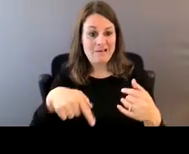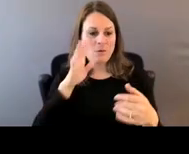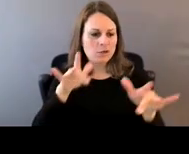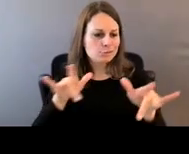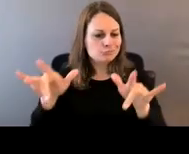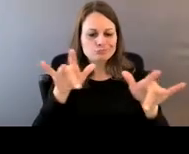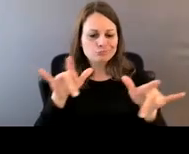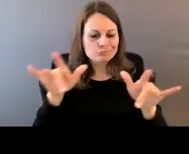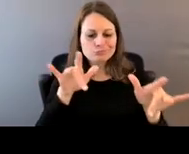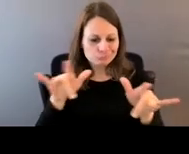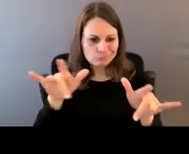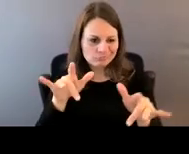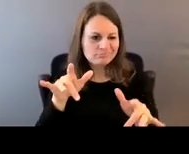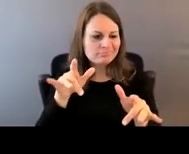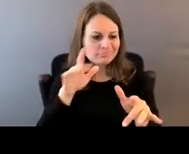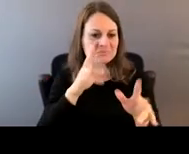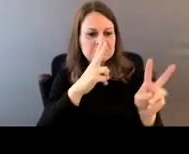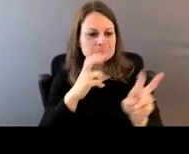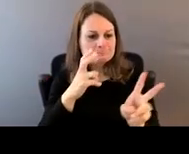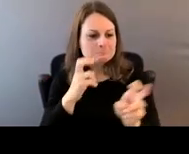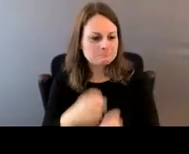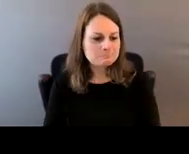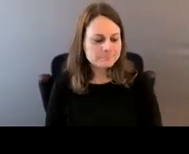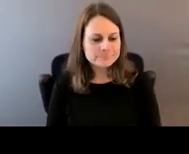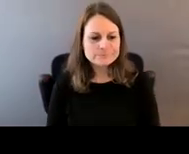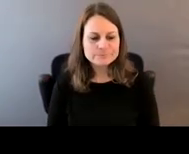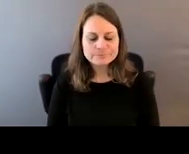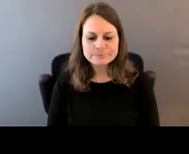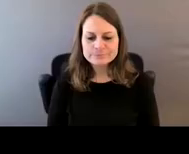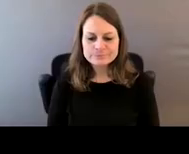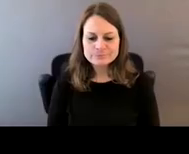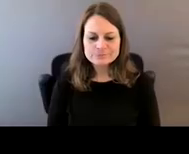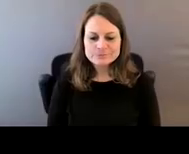Hello, everyone, and again, welcome. Just a few housekeeping